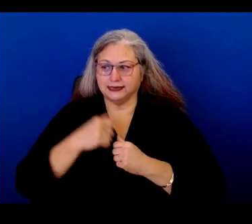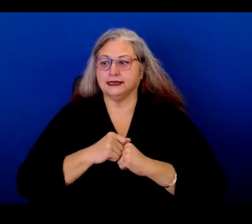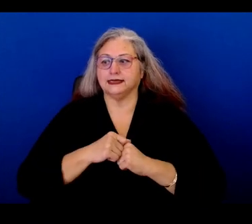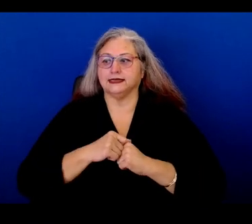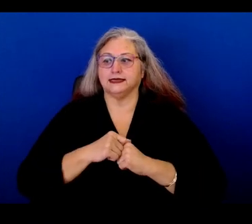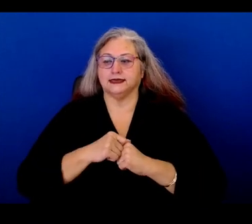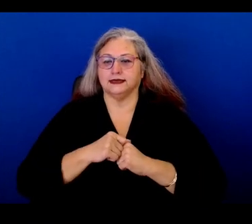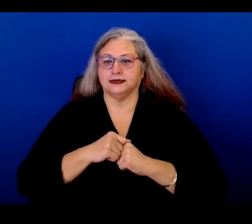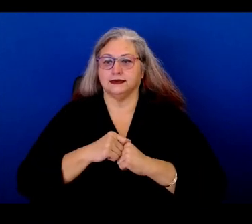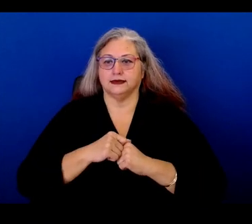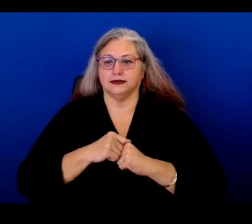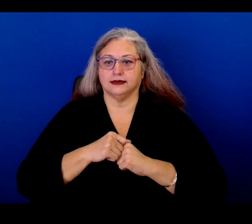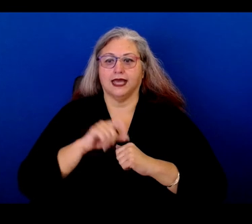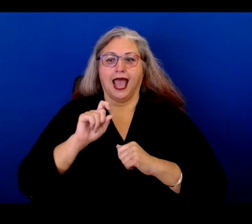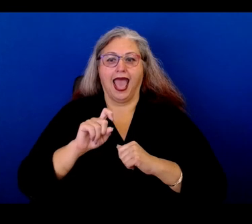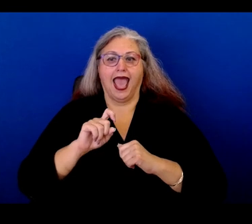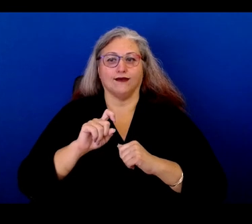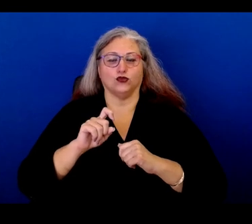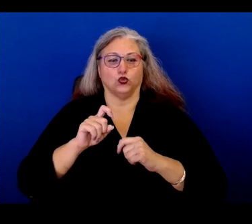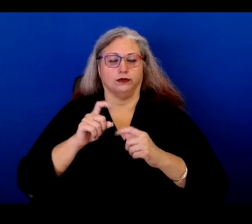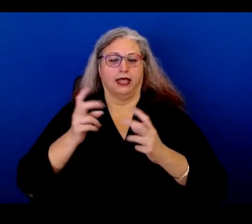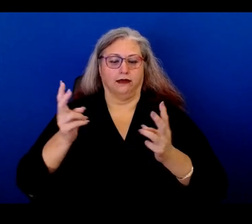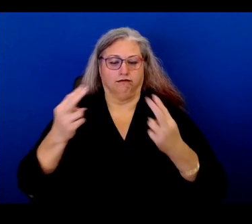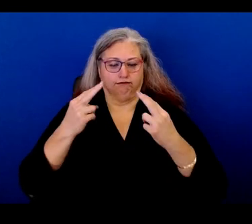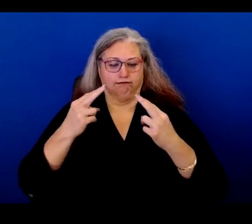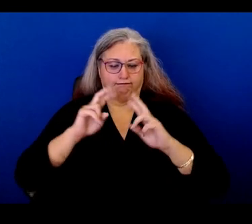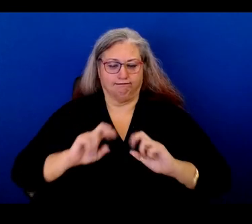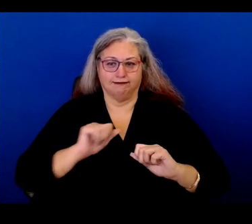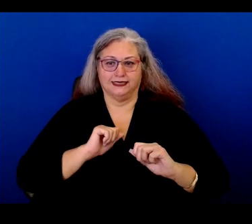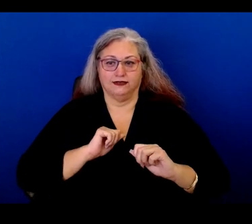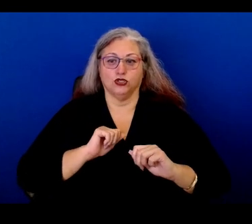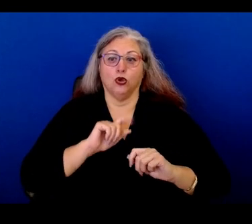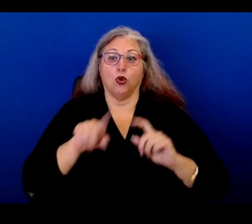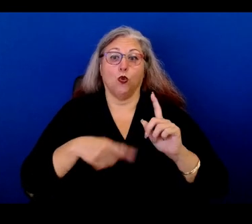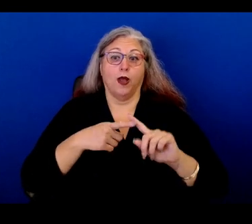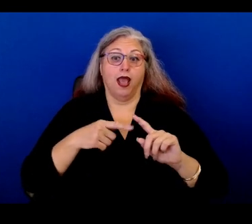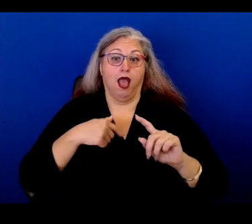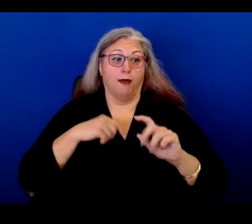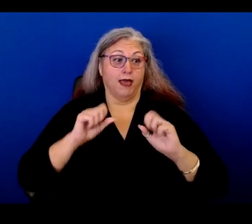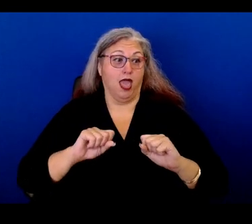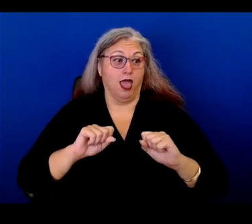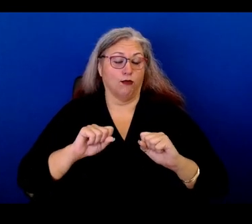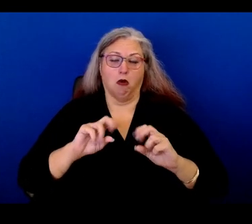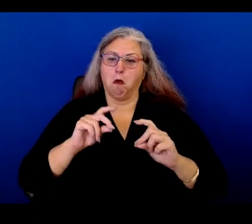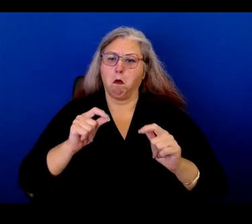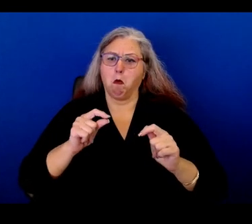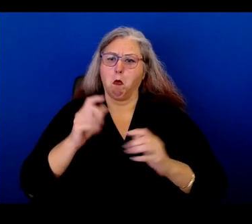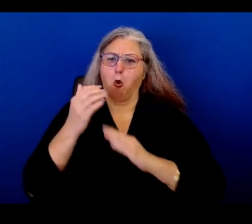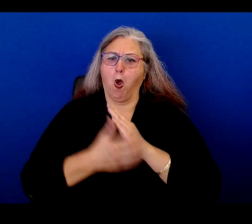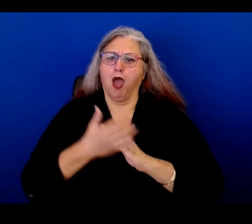is to come home to me. And when I can do that, it just